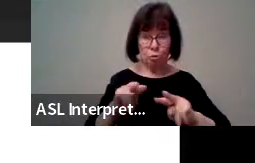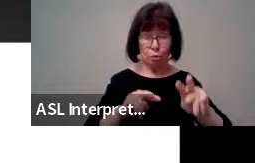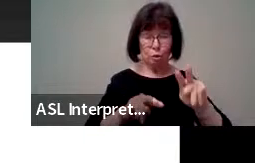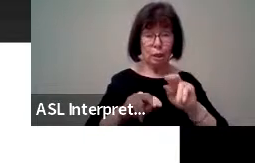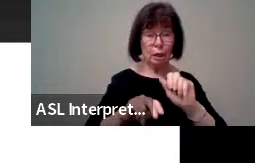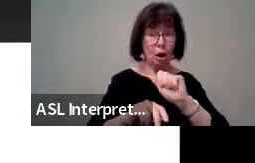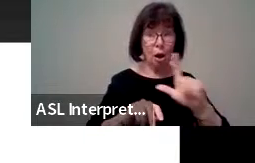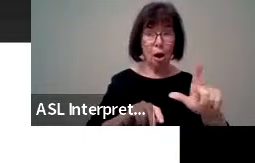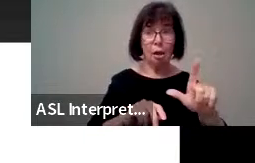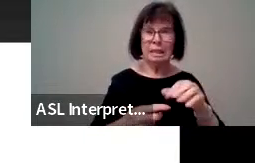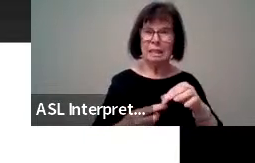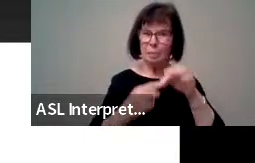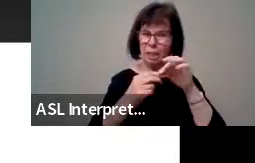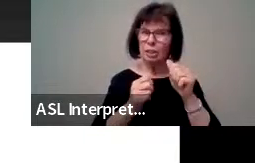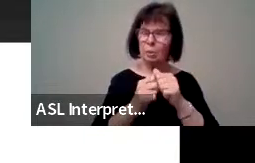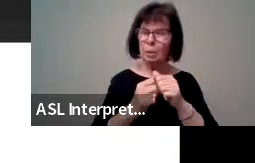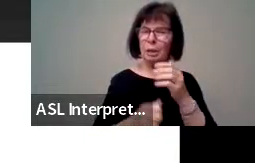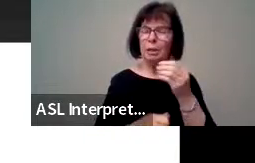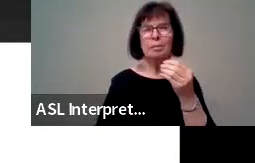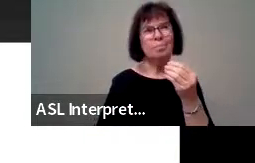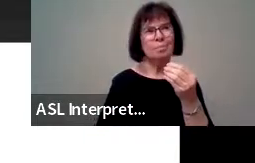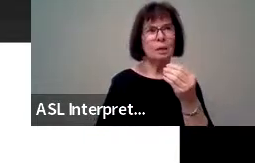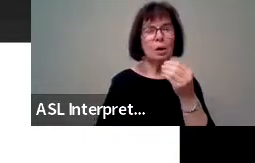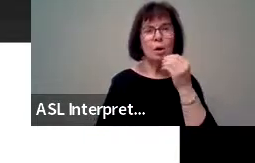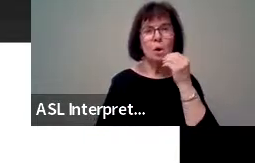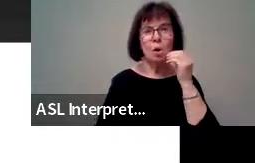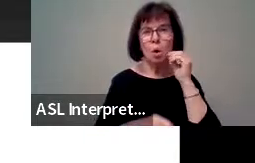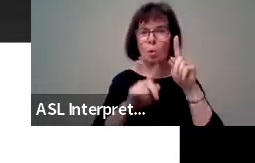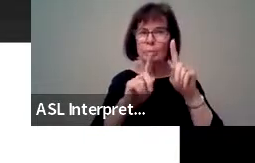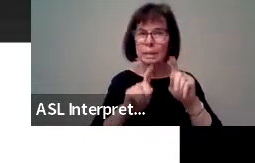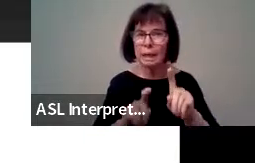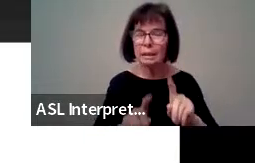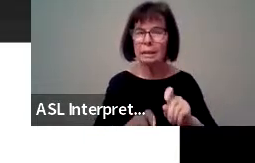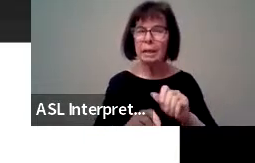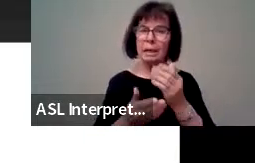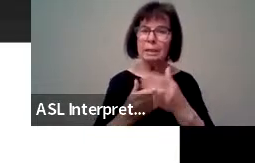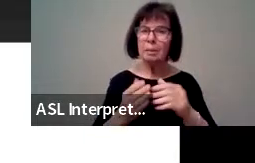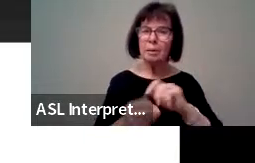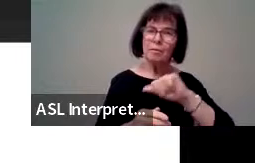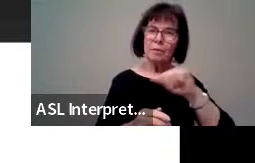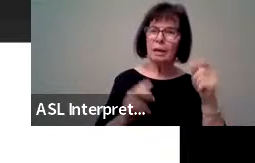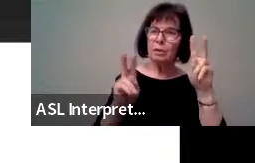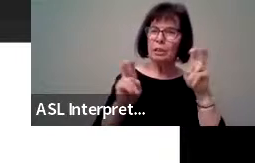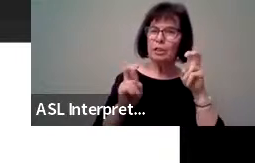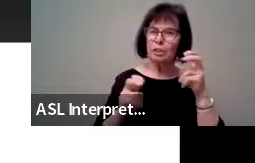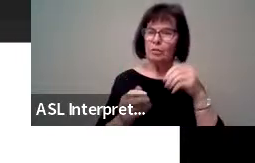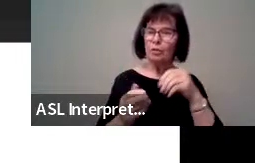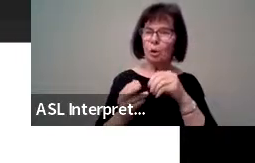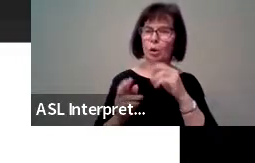home testing and some of the other issues that we have with reporting.